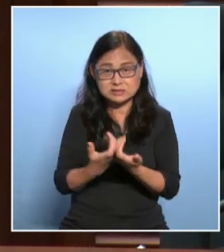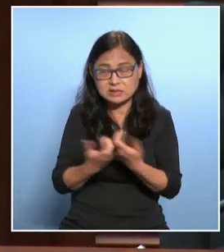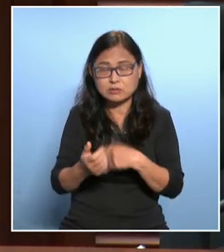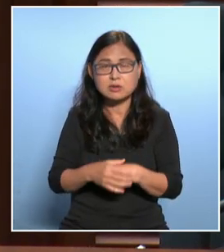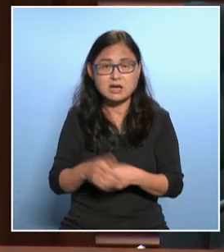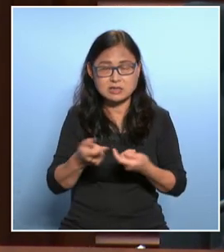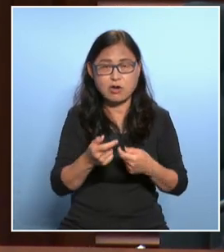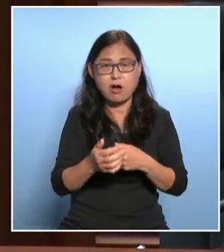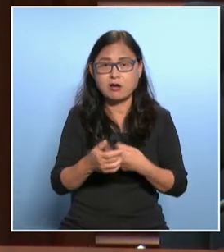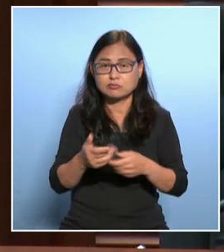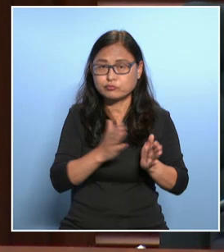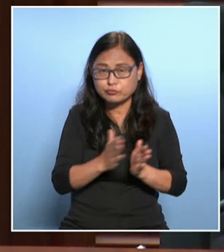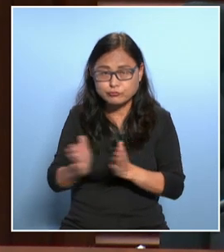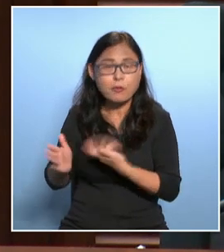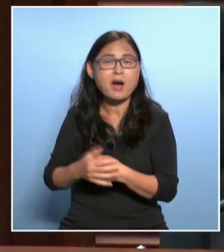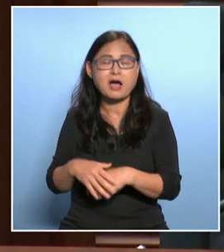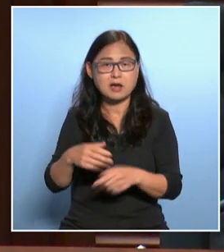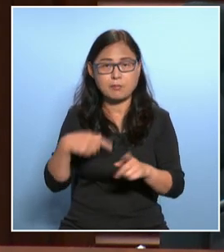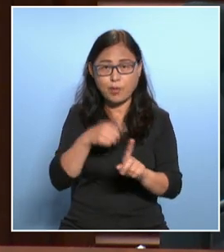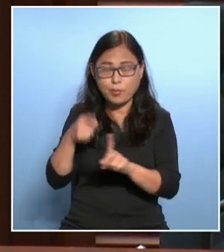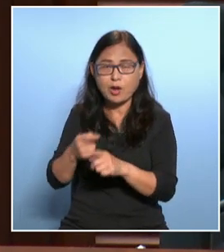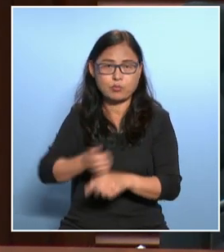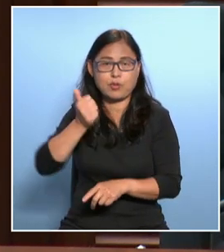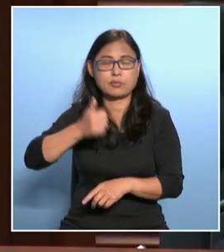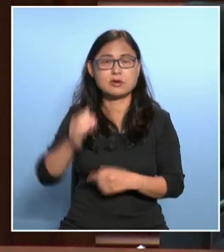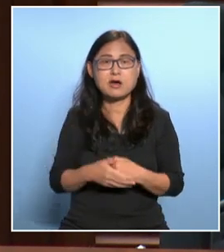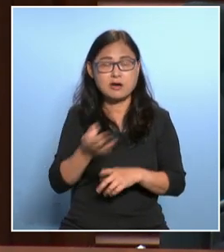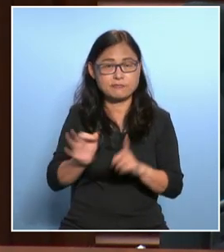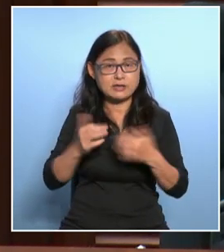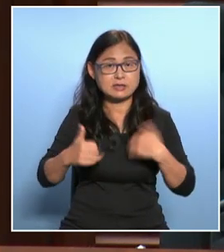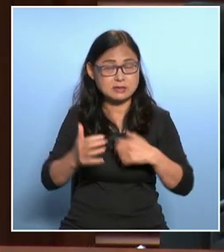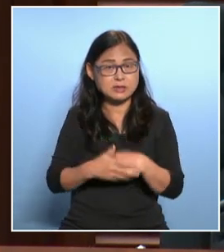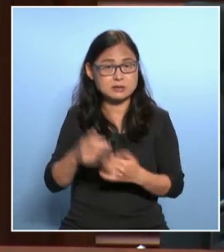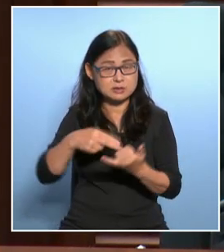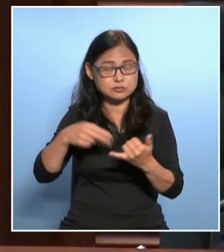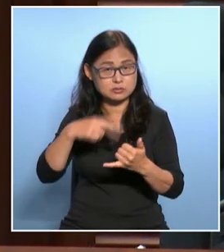120 minutes. The latest figures show that these targets have been achieved.